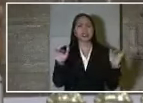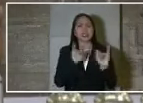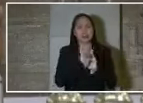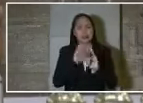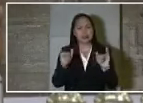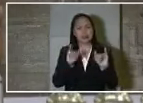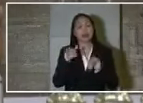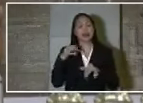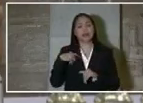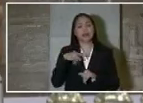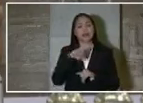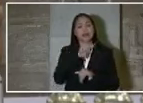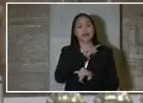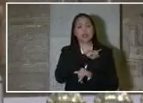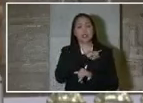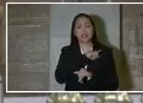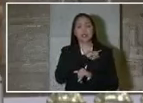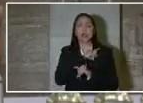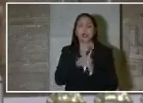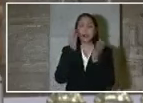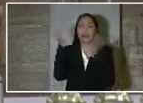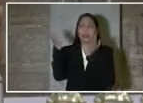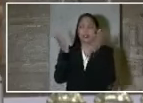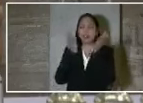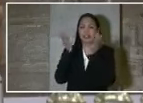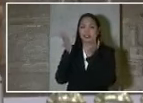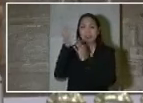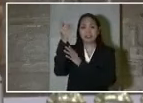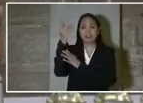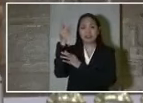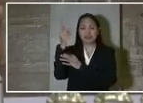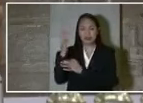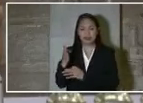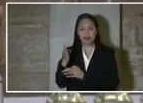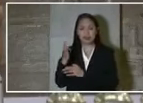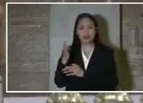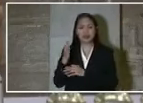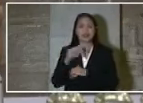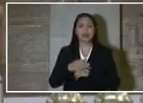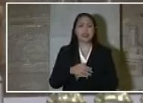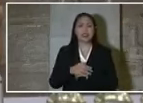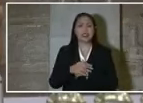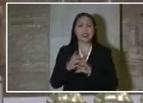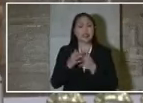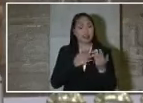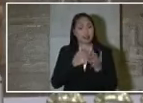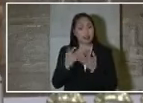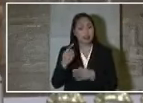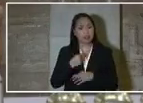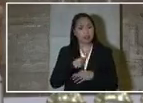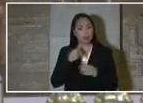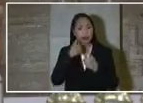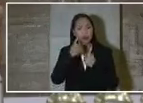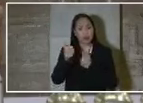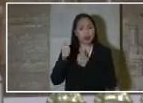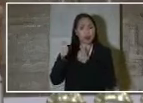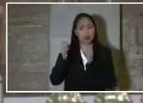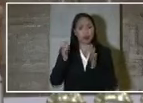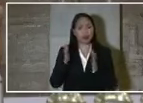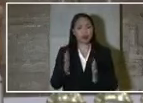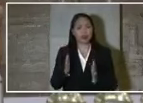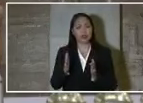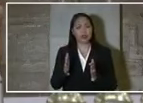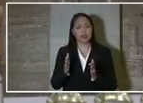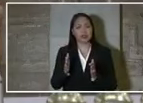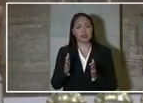pare-parehas lamang tayong naglilingkod sa Diyos. Kahit ako ay apostol,